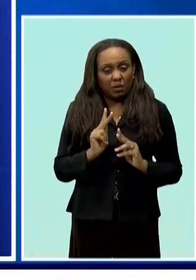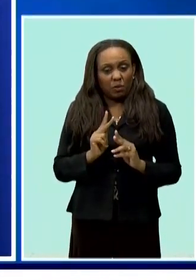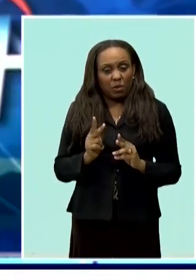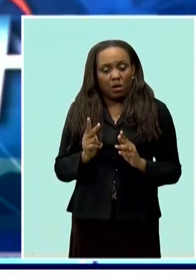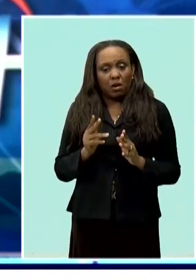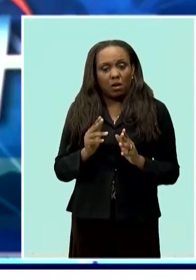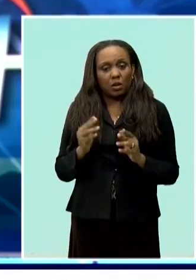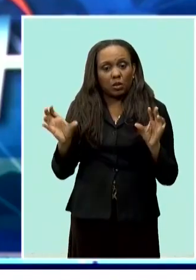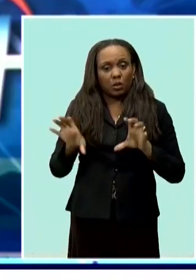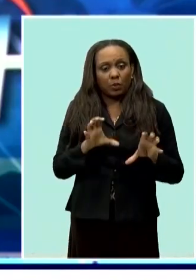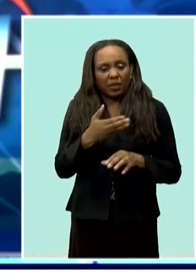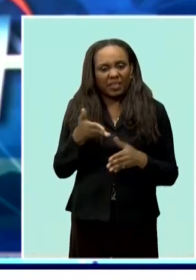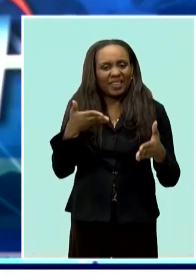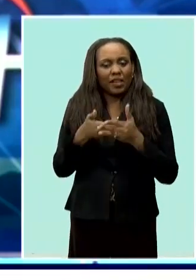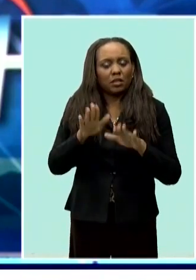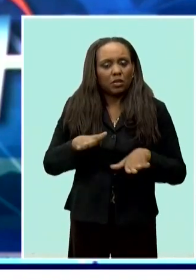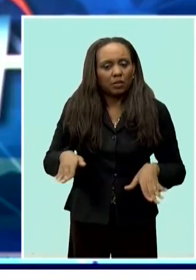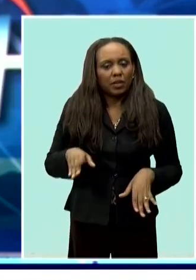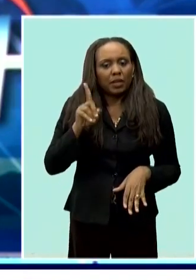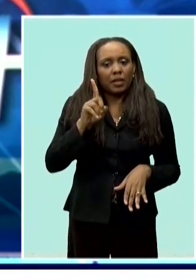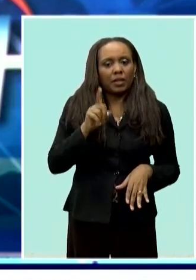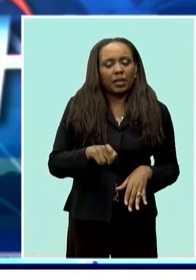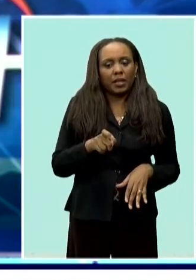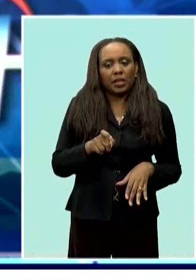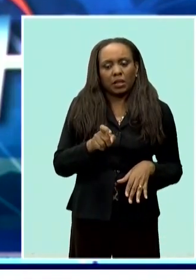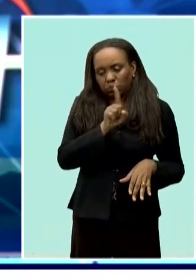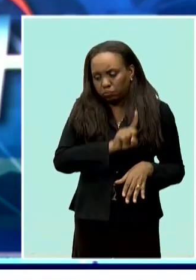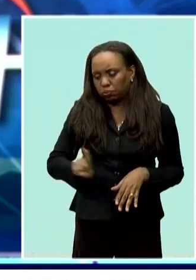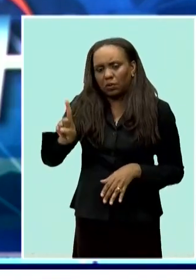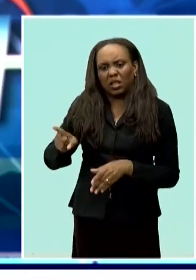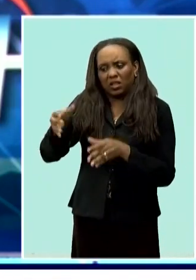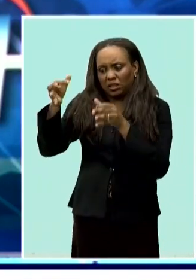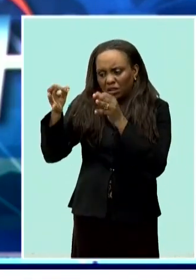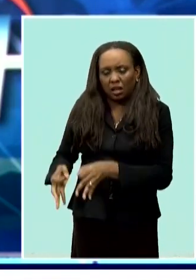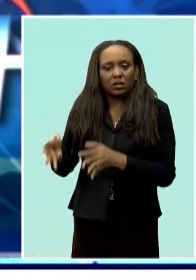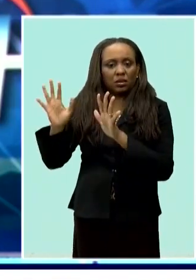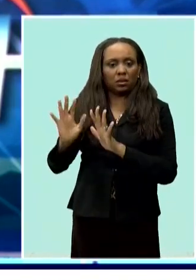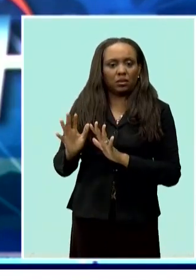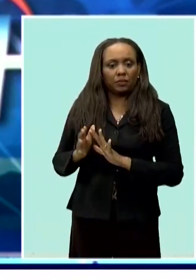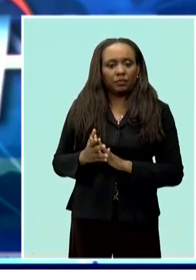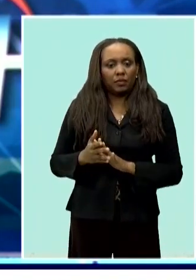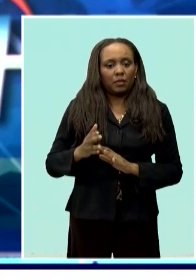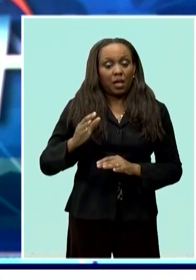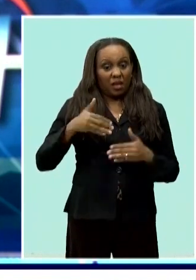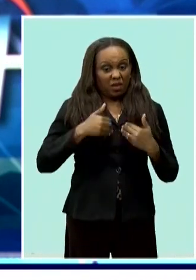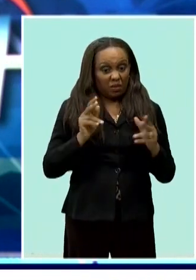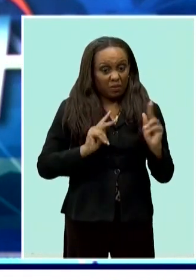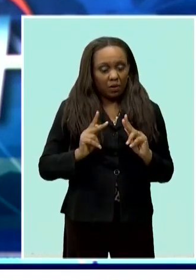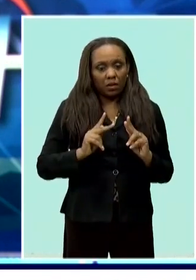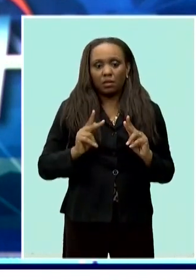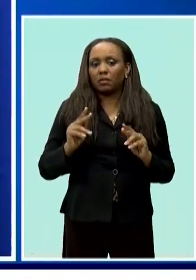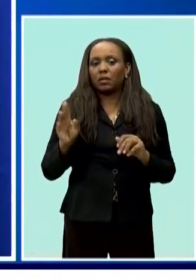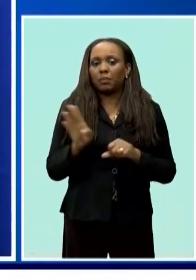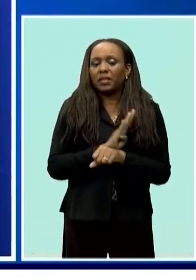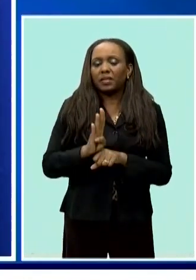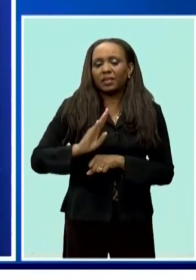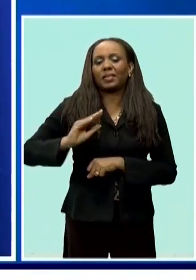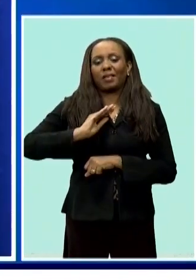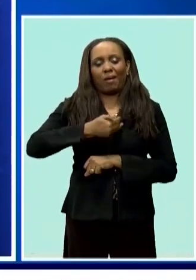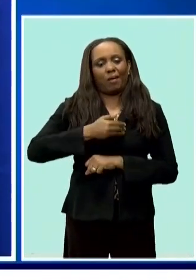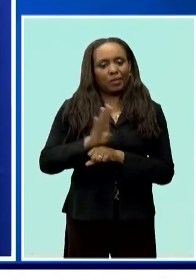is a social issue that necessitates the intervention of government, civil society,